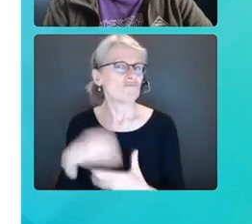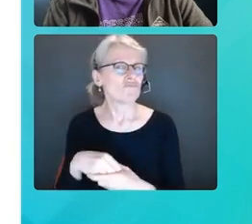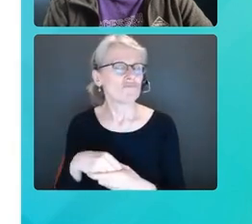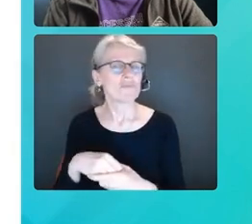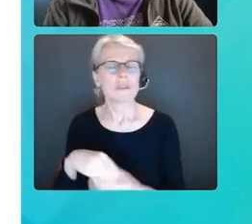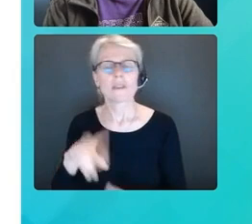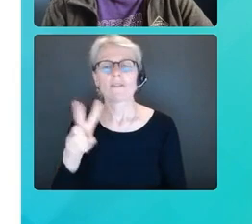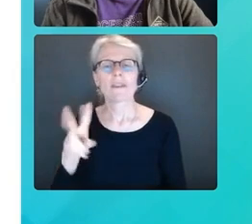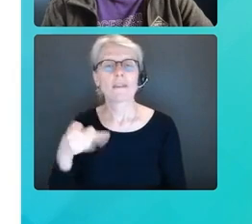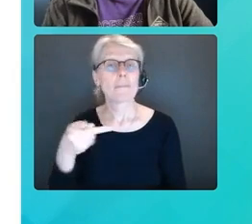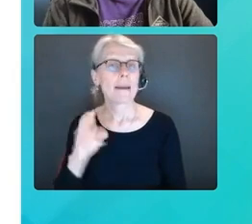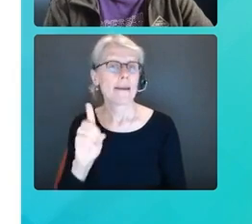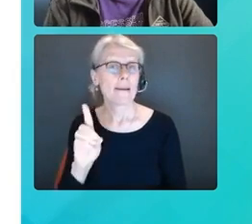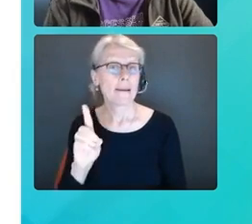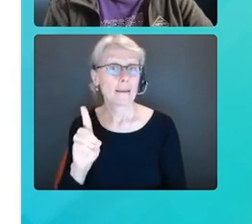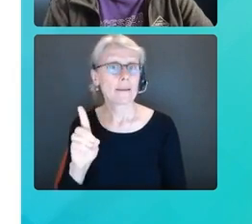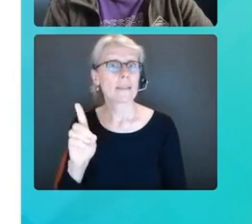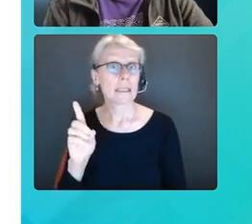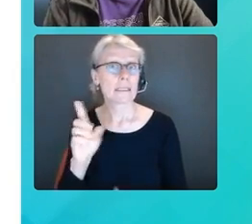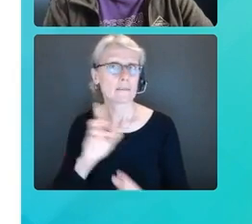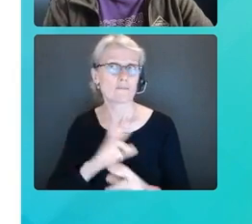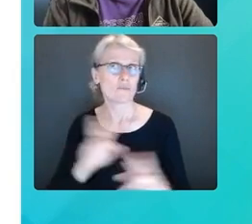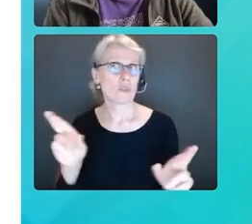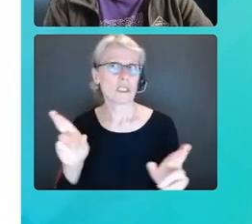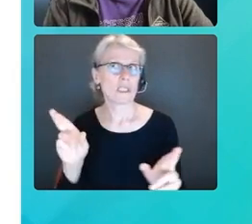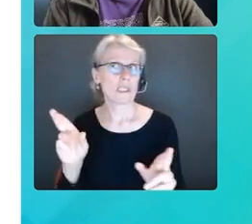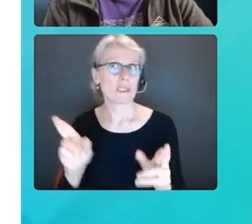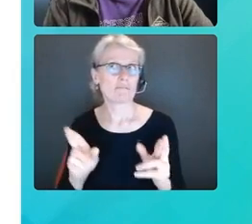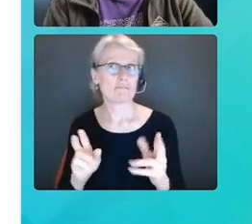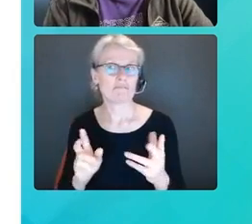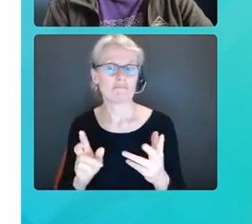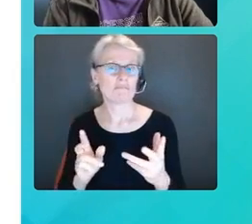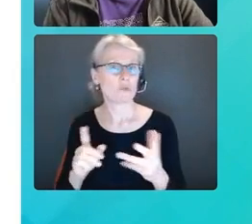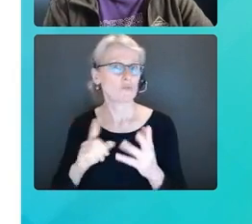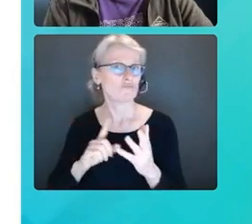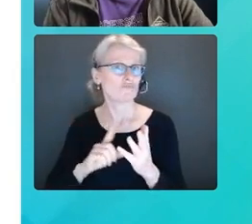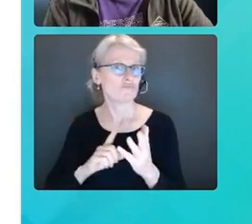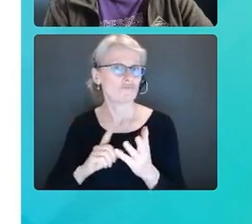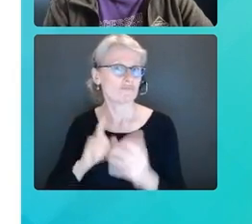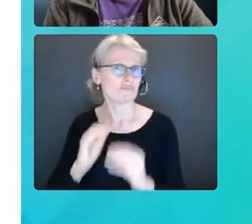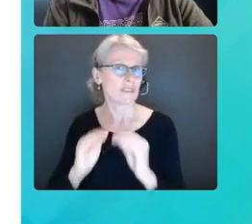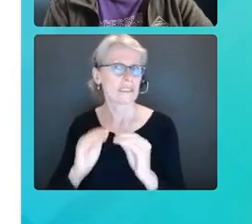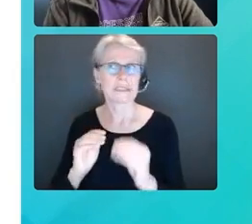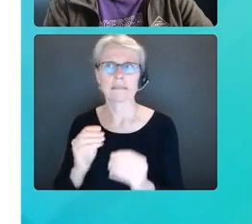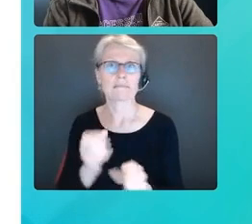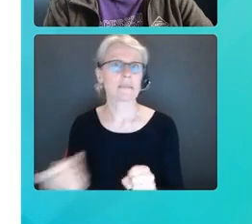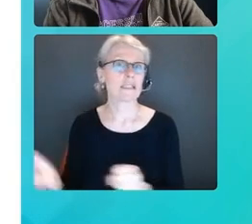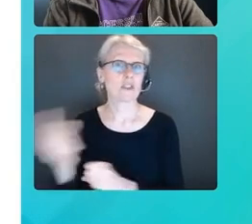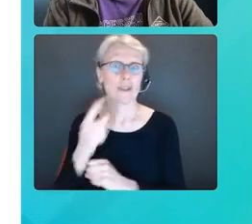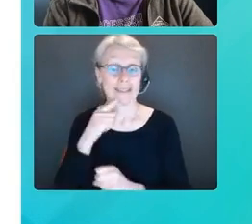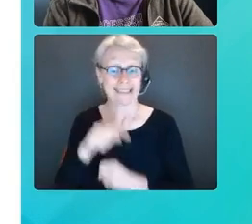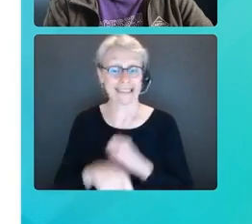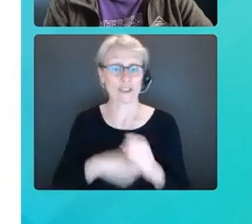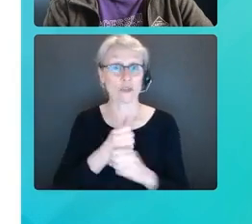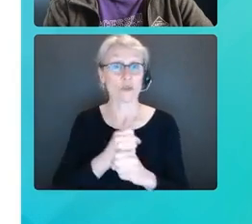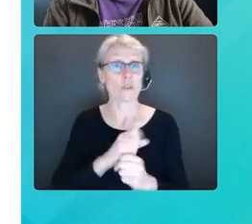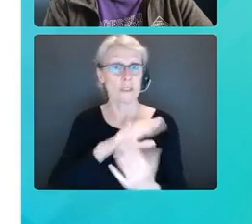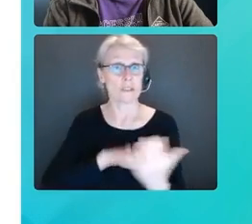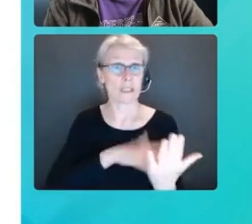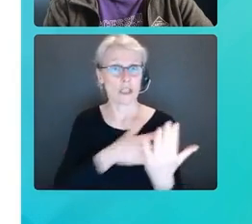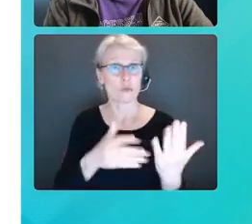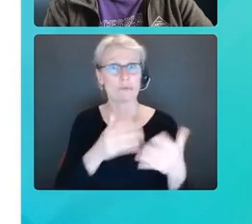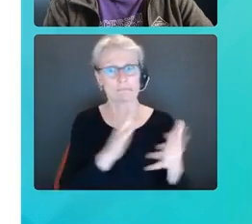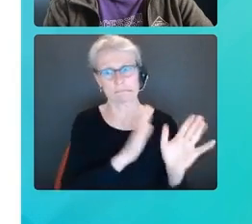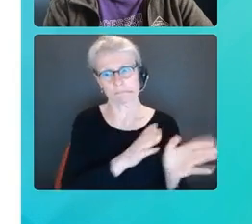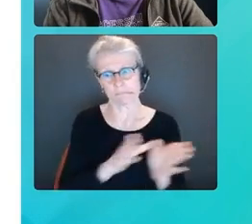VPAD. It's in the queue. I think it's probably a next year one. I think we're already booked up for the entire rest of this year. We have, I mentioned a bunch coming